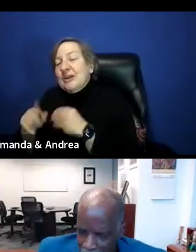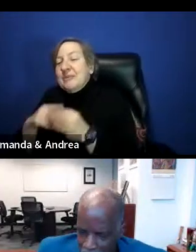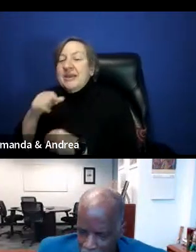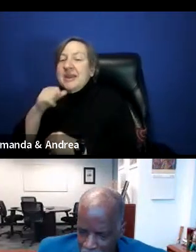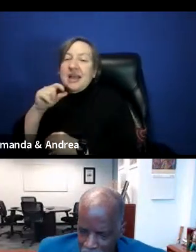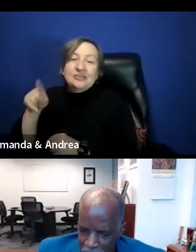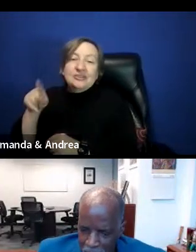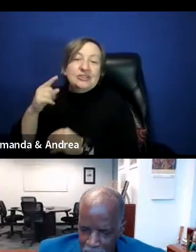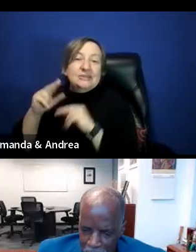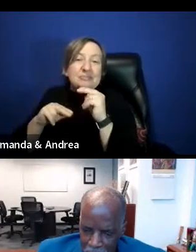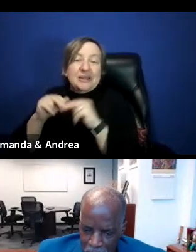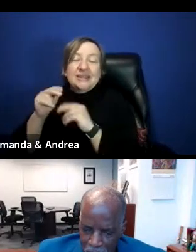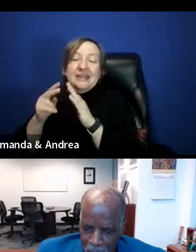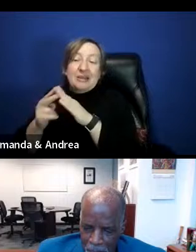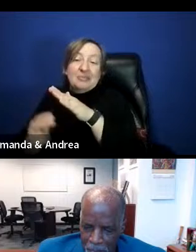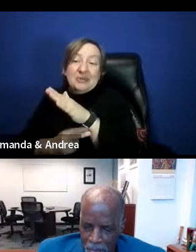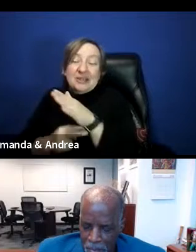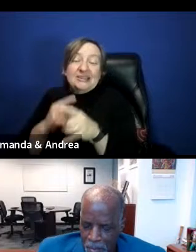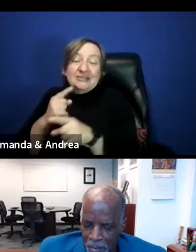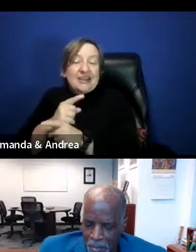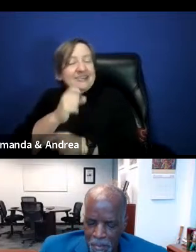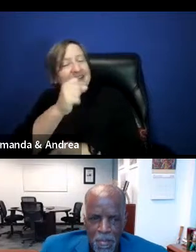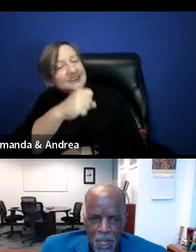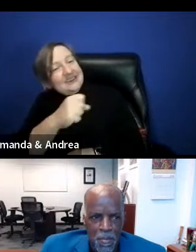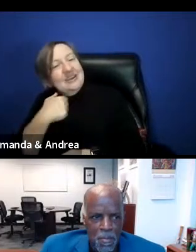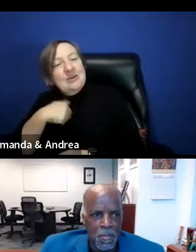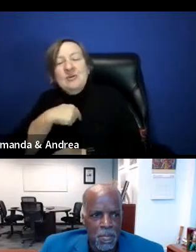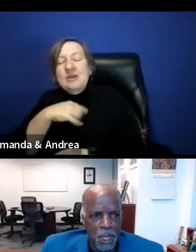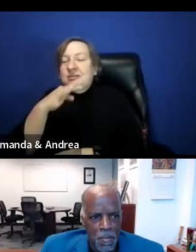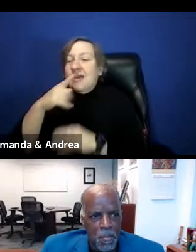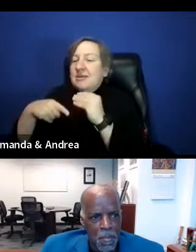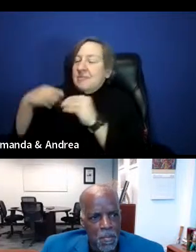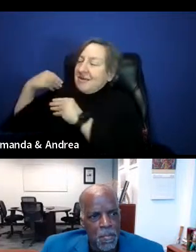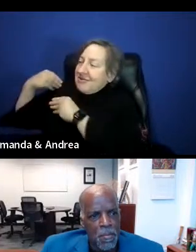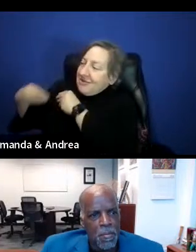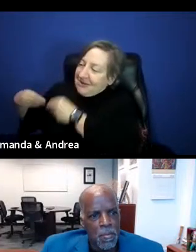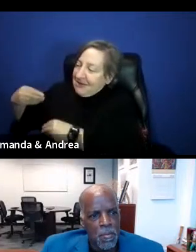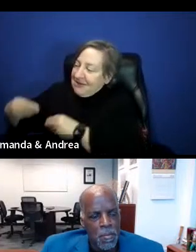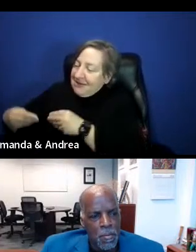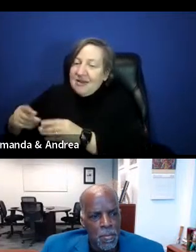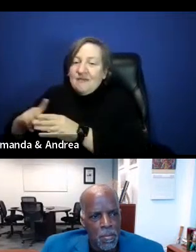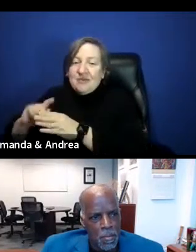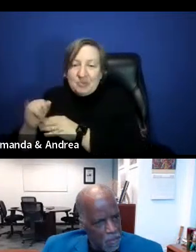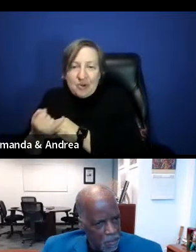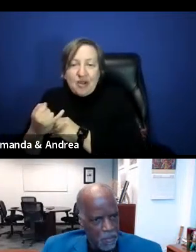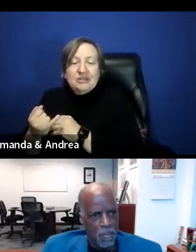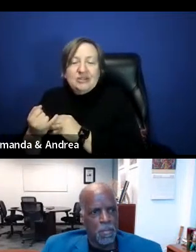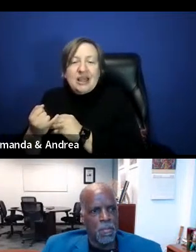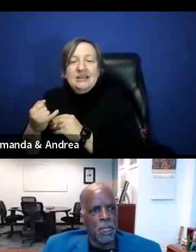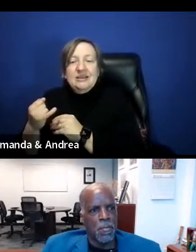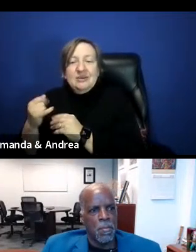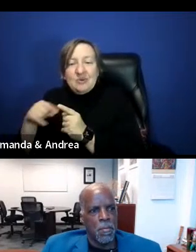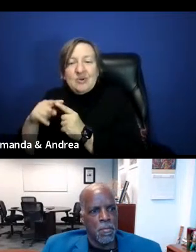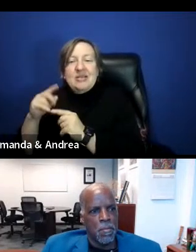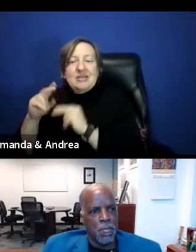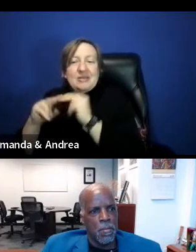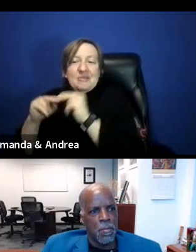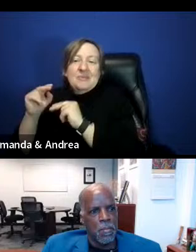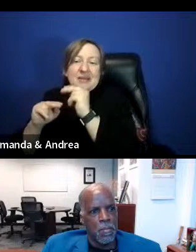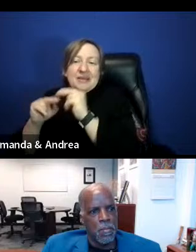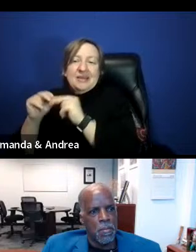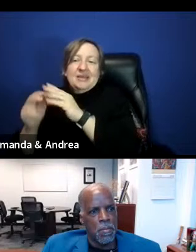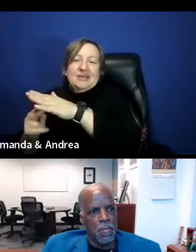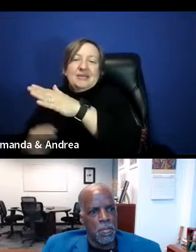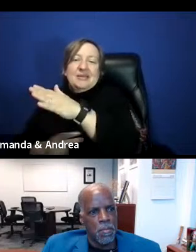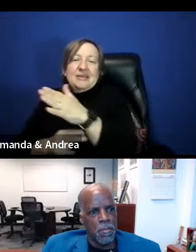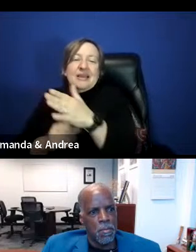just building a bridge, right? Yes. We're talking about the legacy of the project that built this bridge. Yeah. And so I